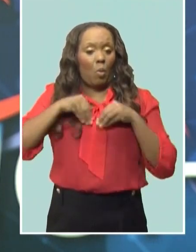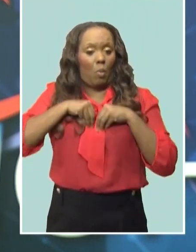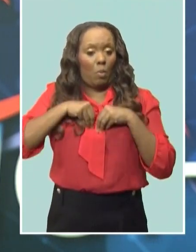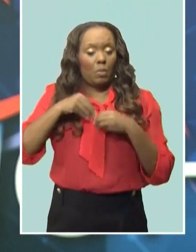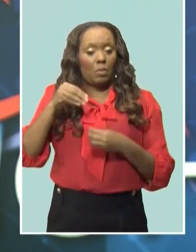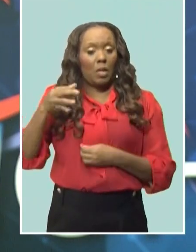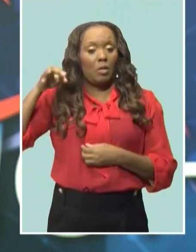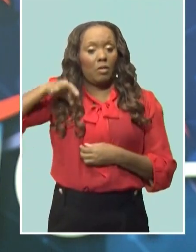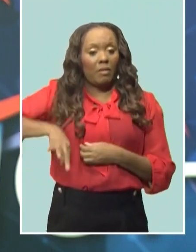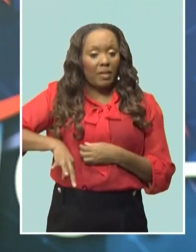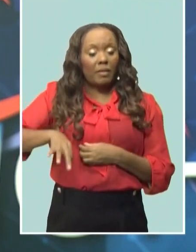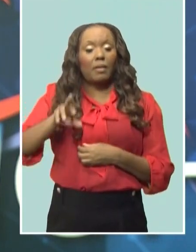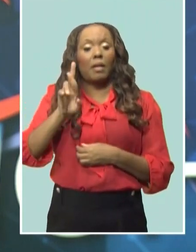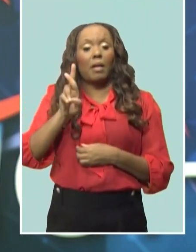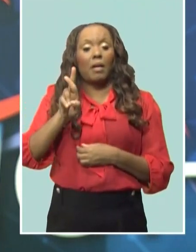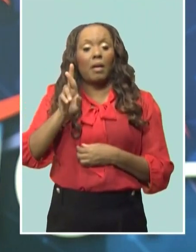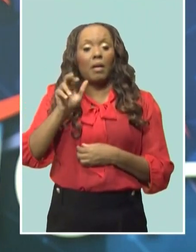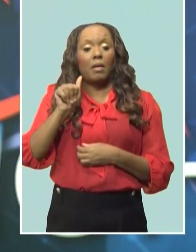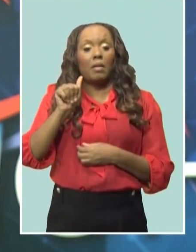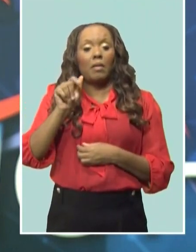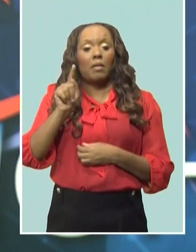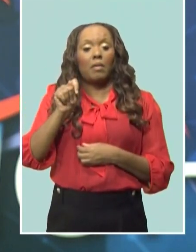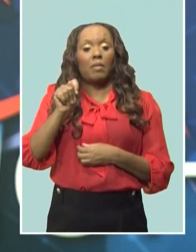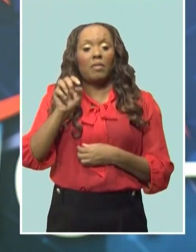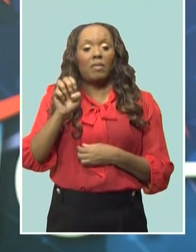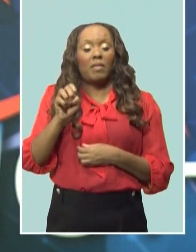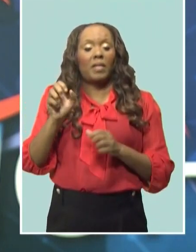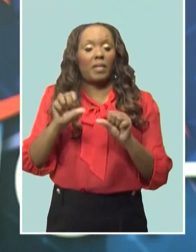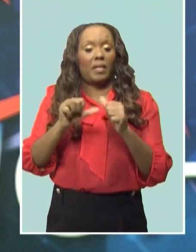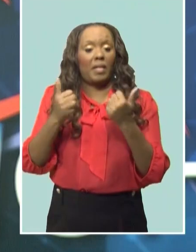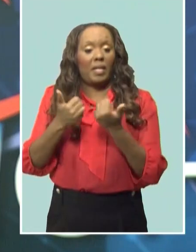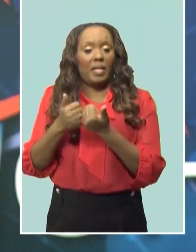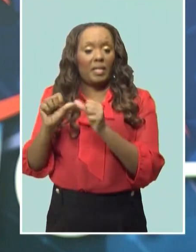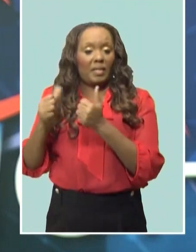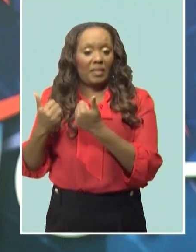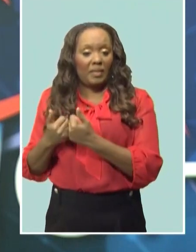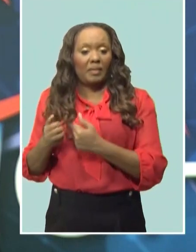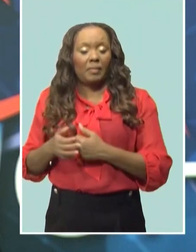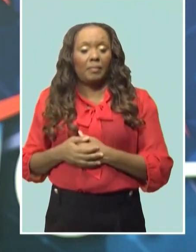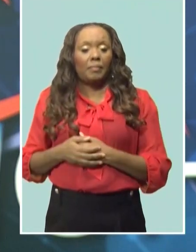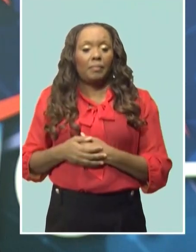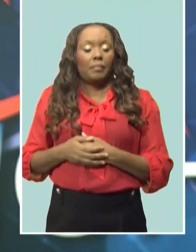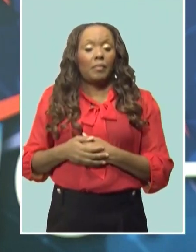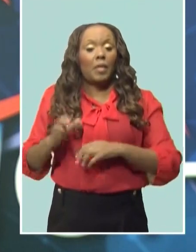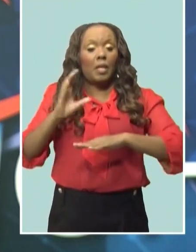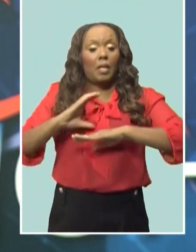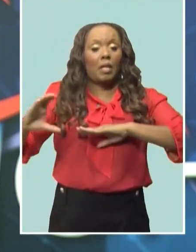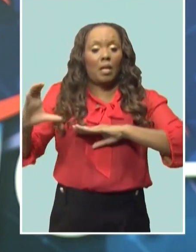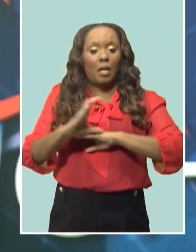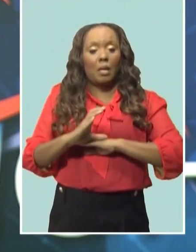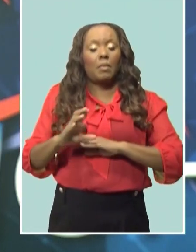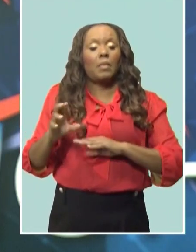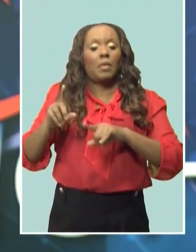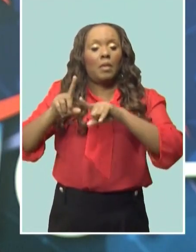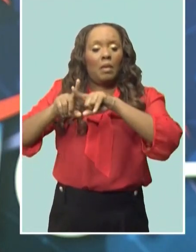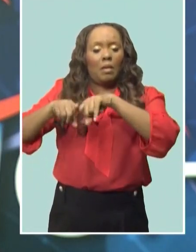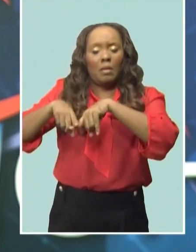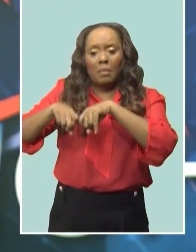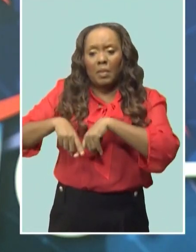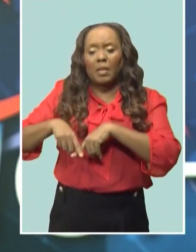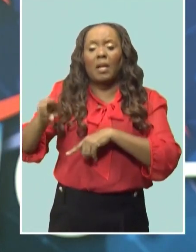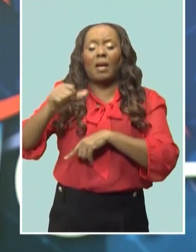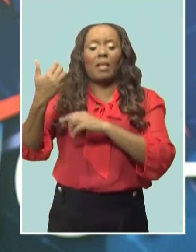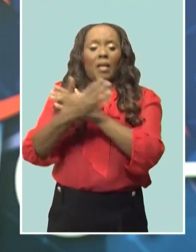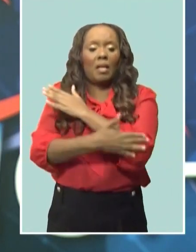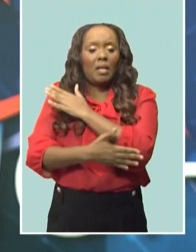In proposing the idea, Senator Blackman stated current agencies on which the region rely have moved away from their original intent,